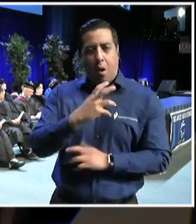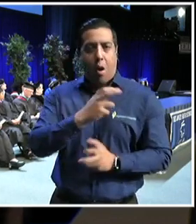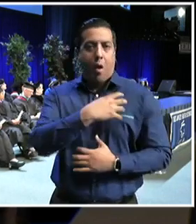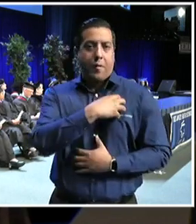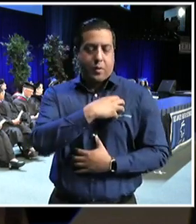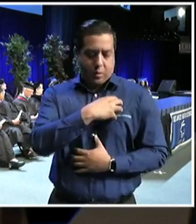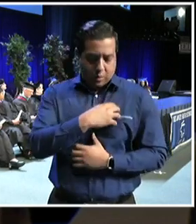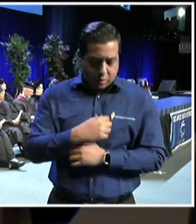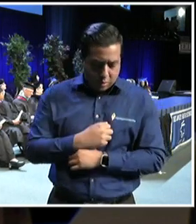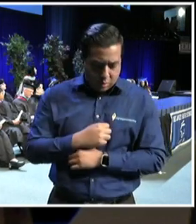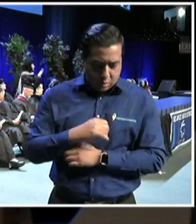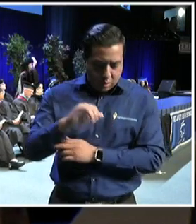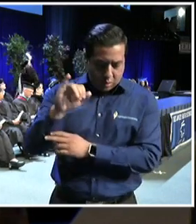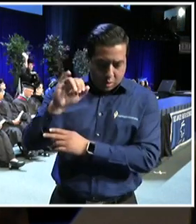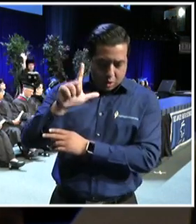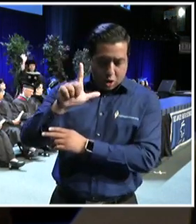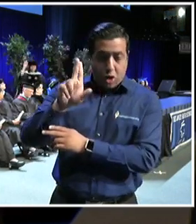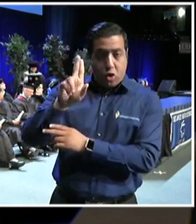Lupita Hinojosa,